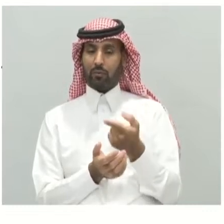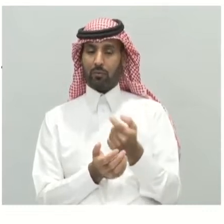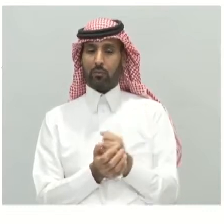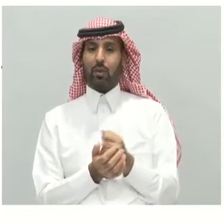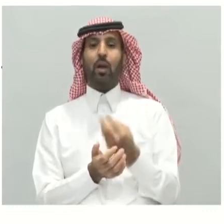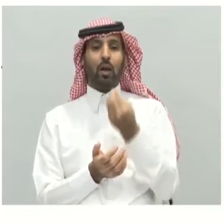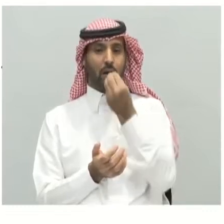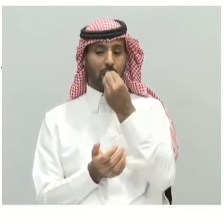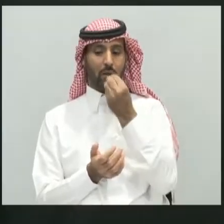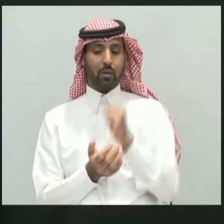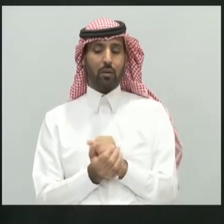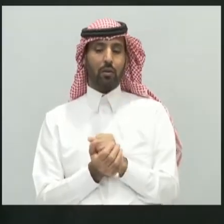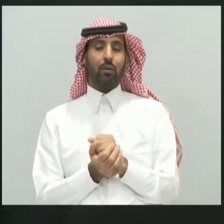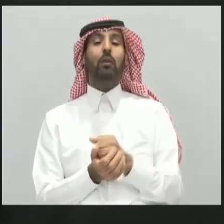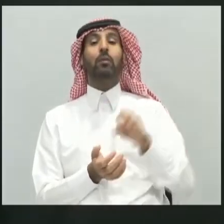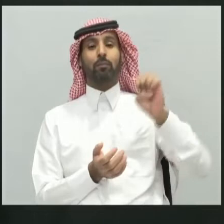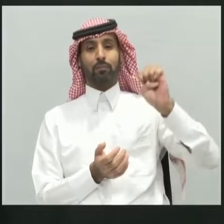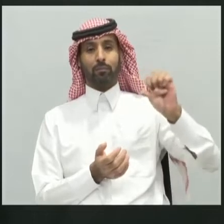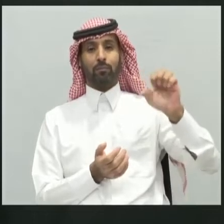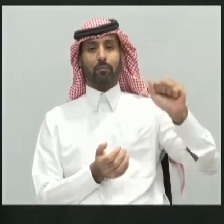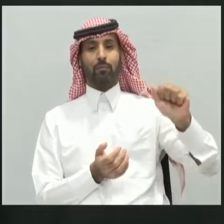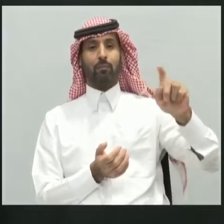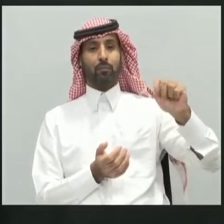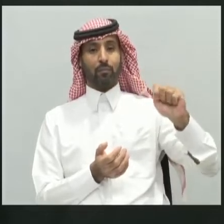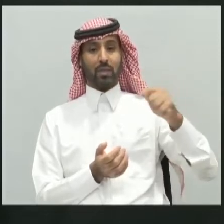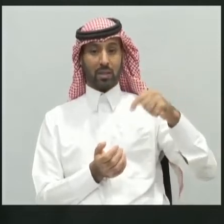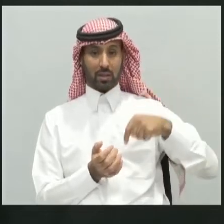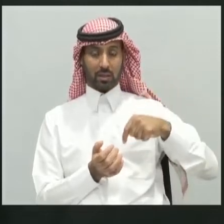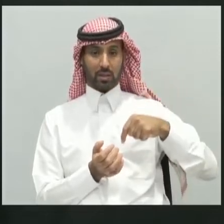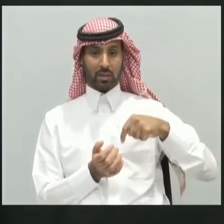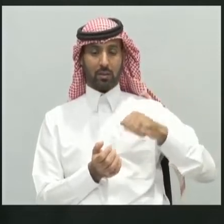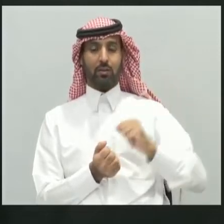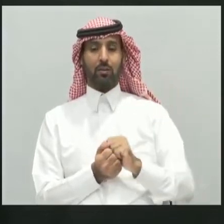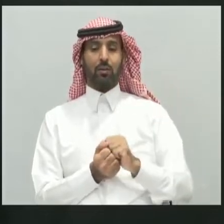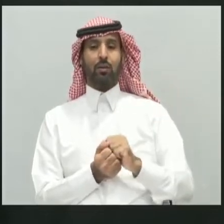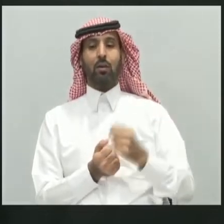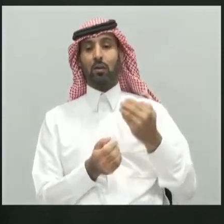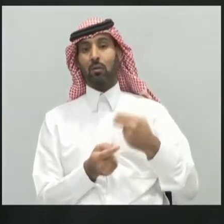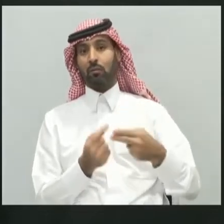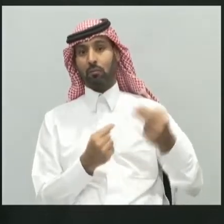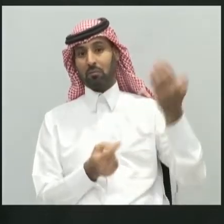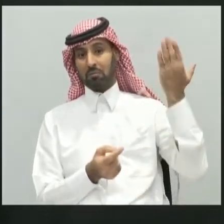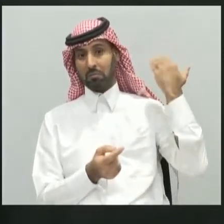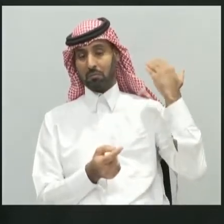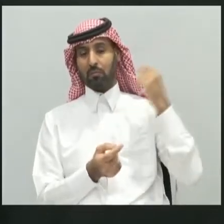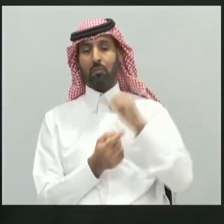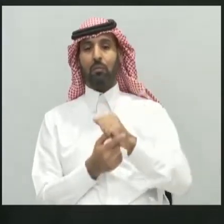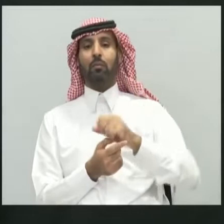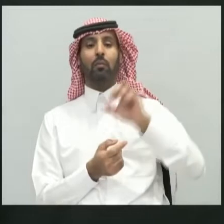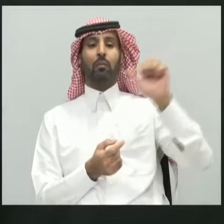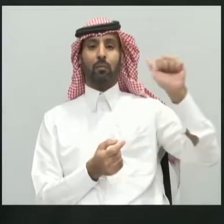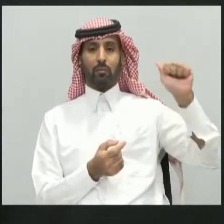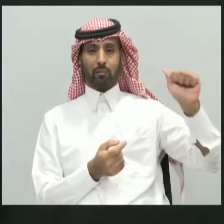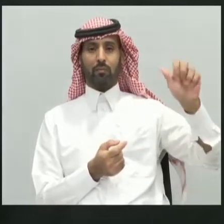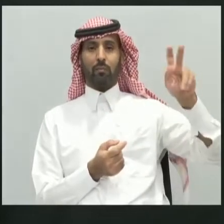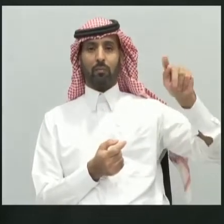ate yesterday. So the present is eat. So when we talk about the past, we change it to ate.